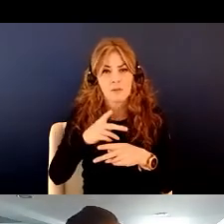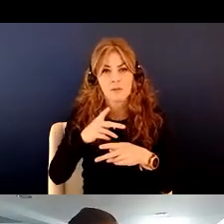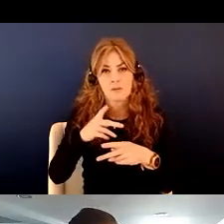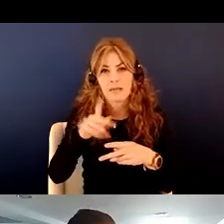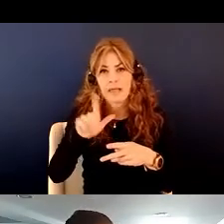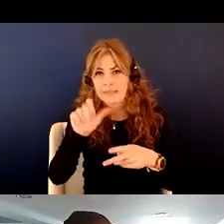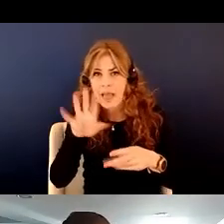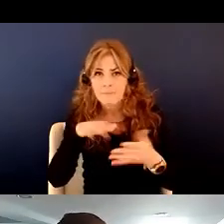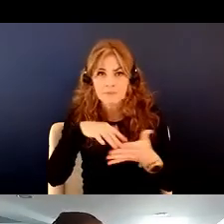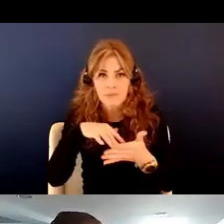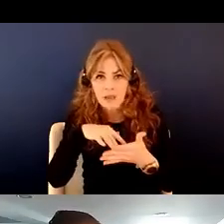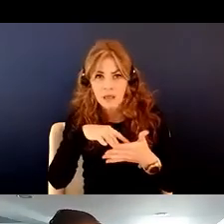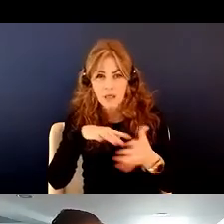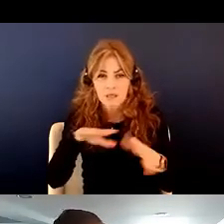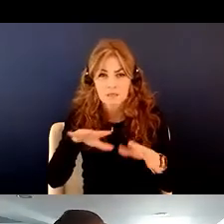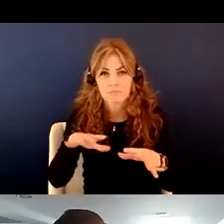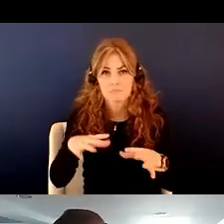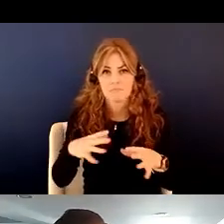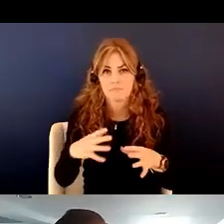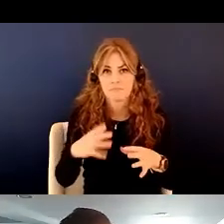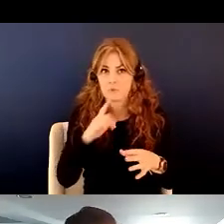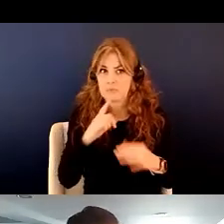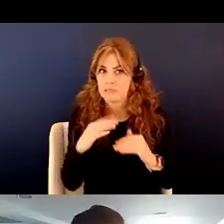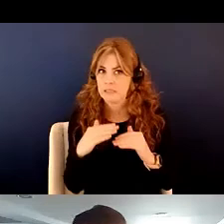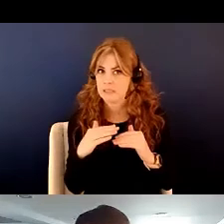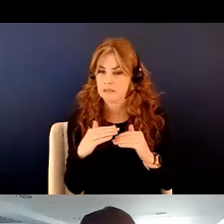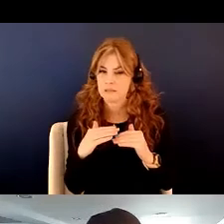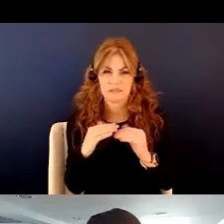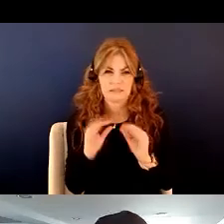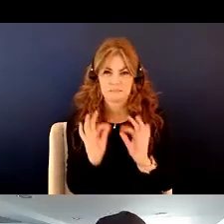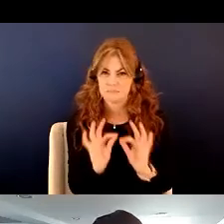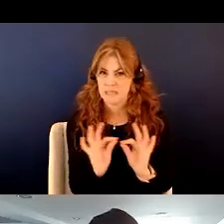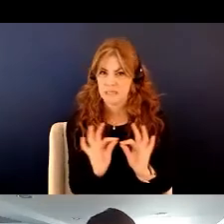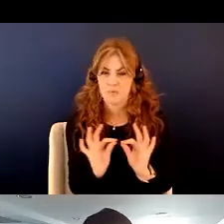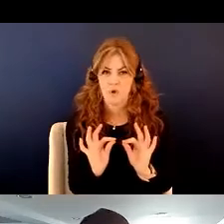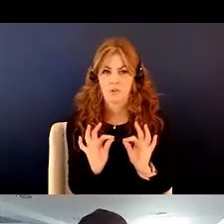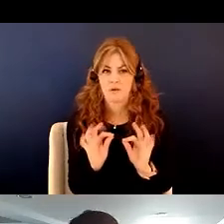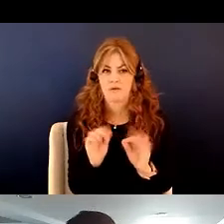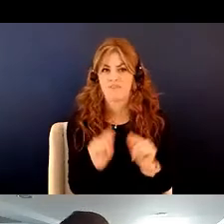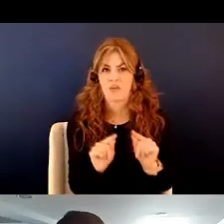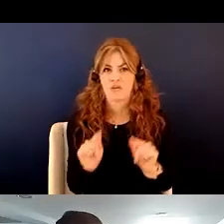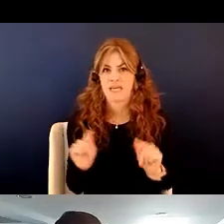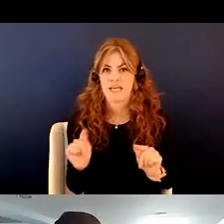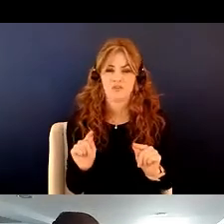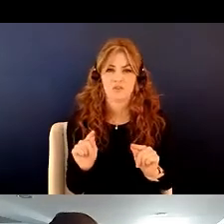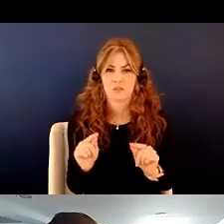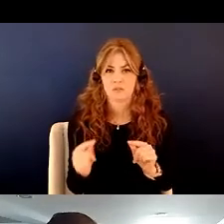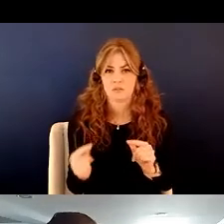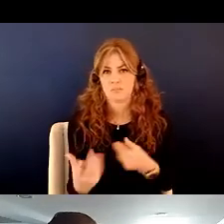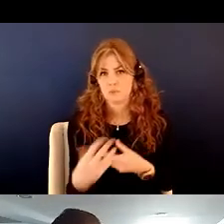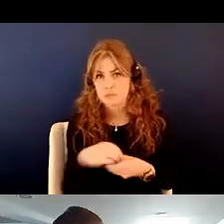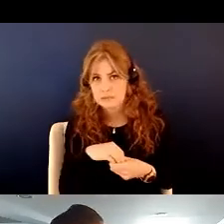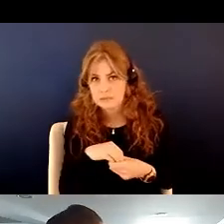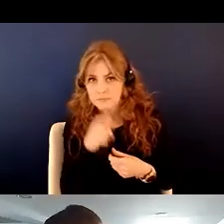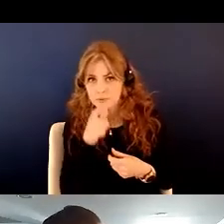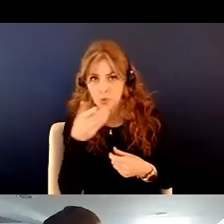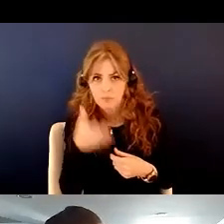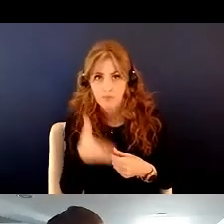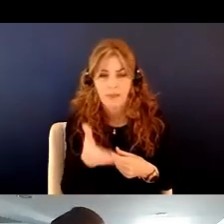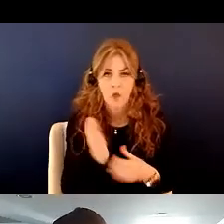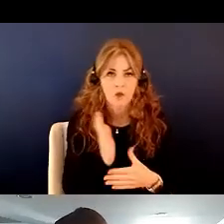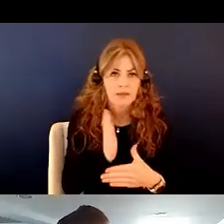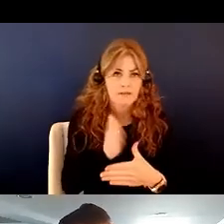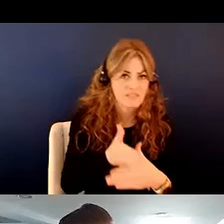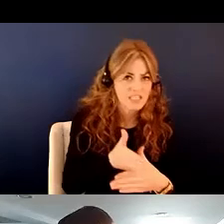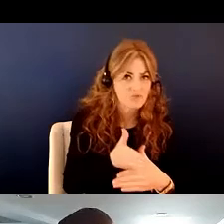replications that allow pretty minimal variation in the types of participants, the types of outcomes, the types of interventions